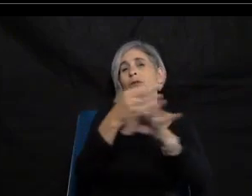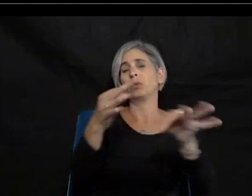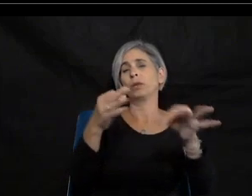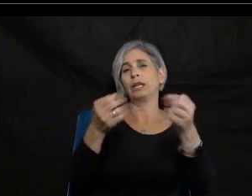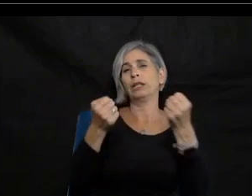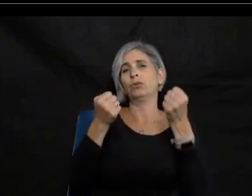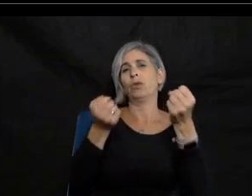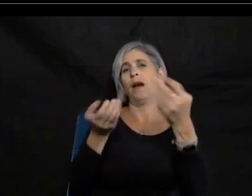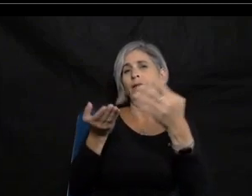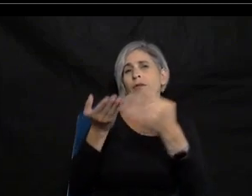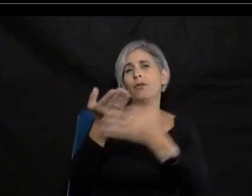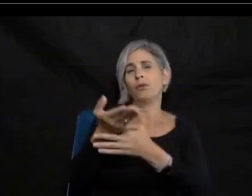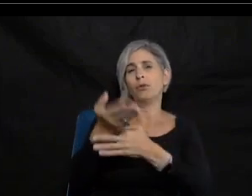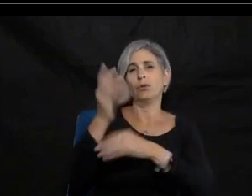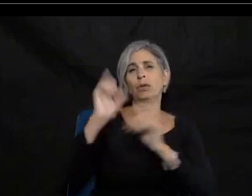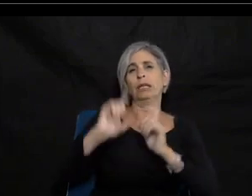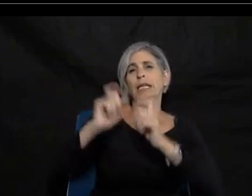drive-through